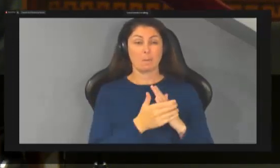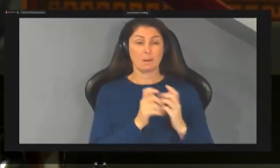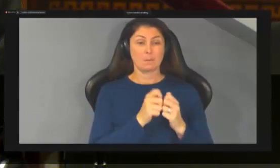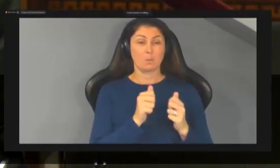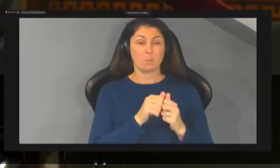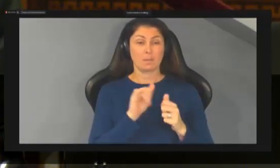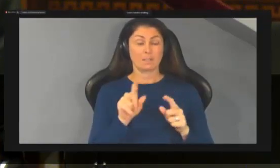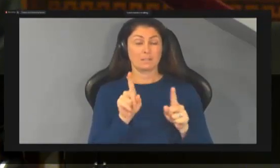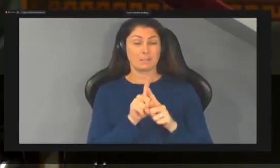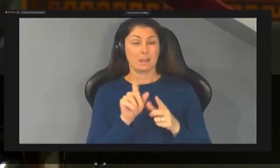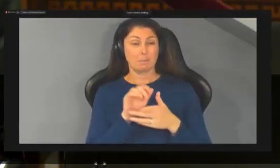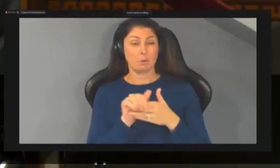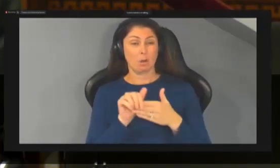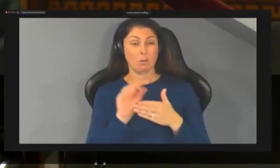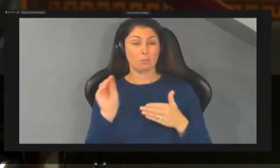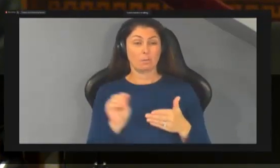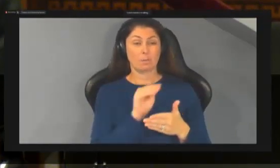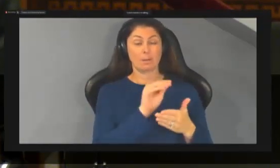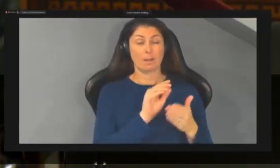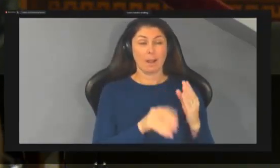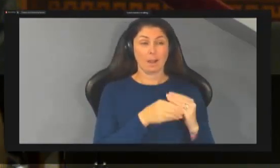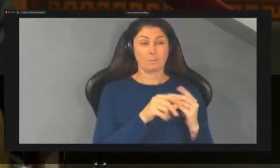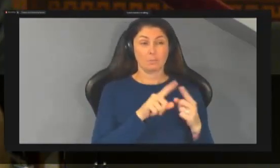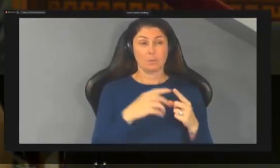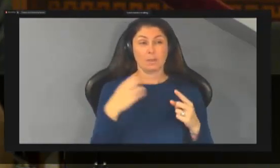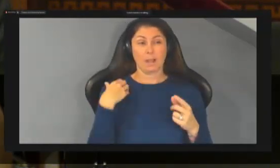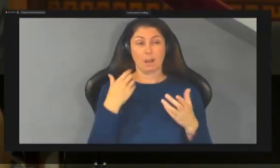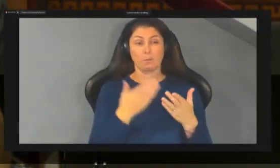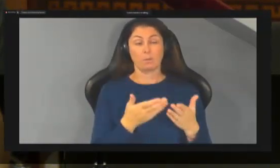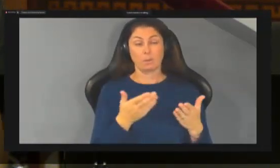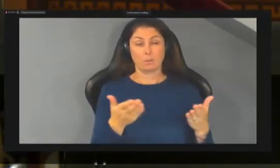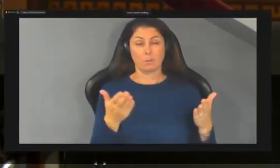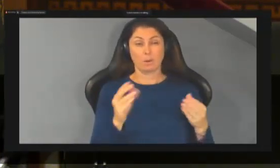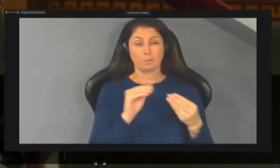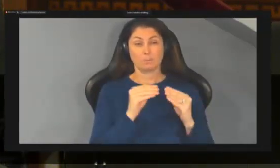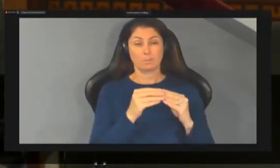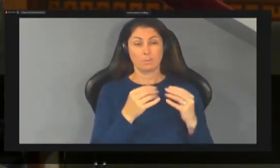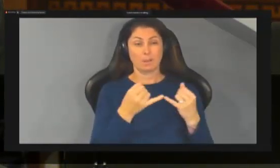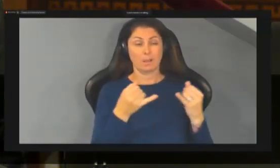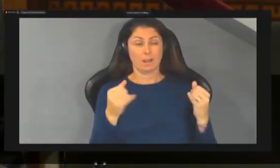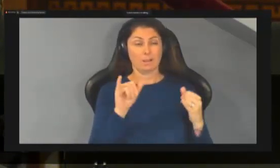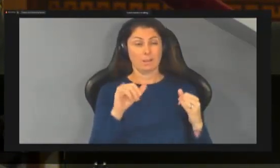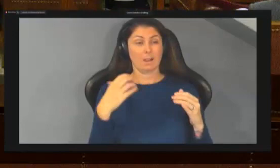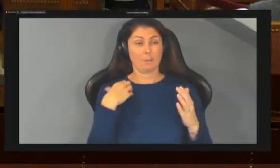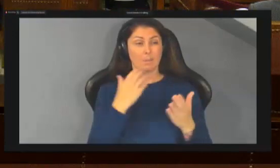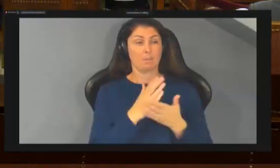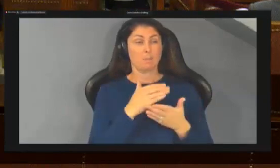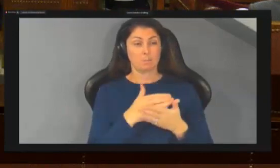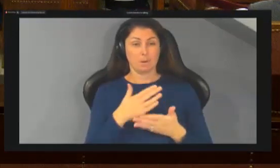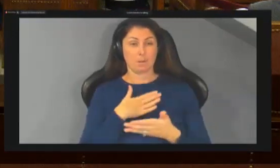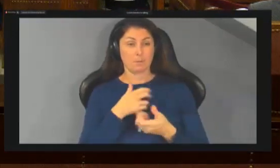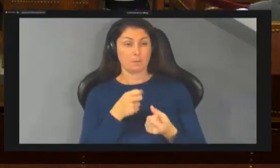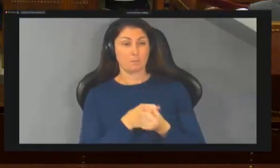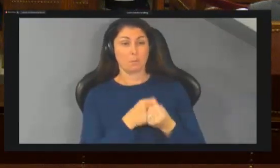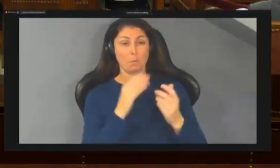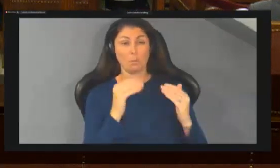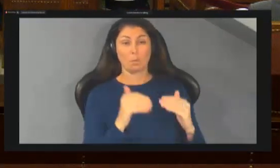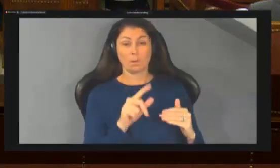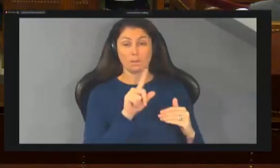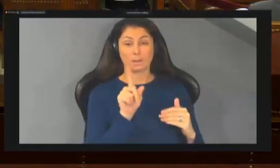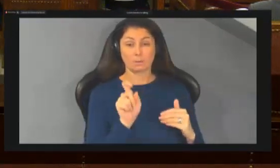to add them to the capital equipment acquisition line. Perfect. In the capital budget. Happy to support. My next question then is